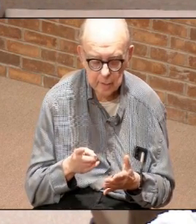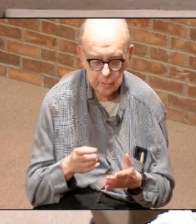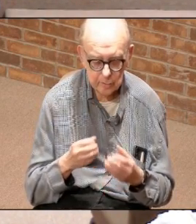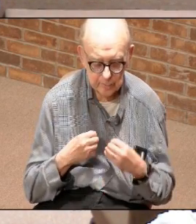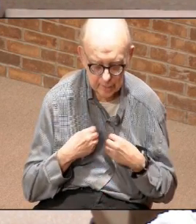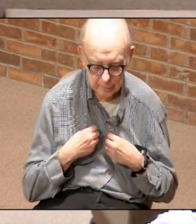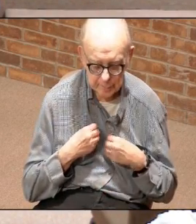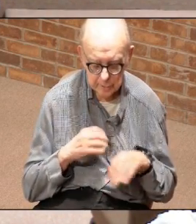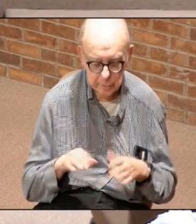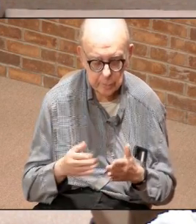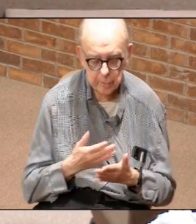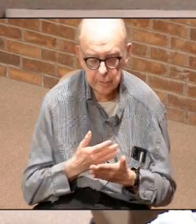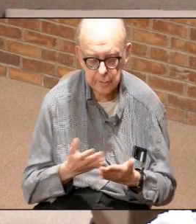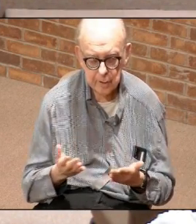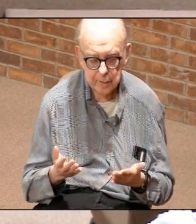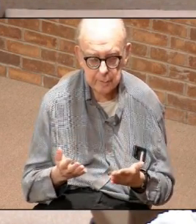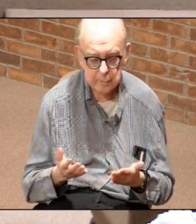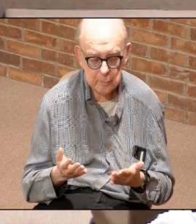with